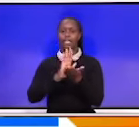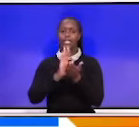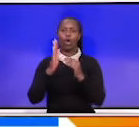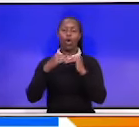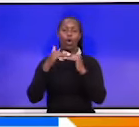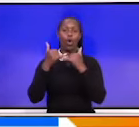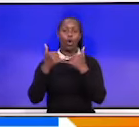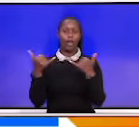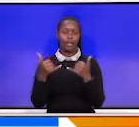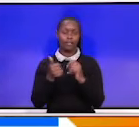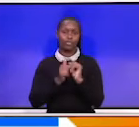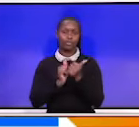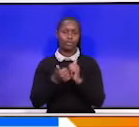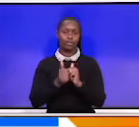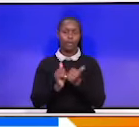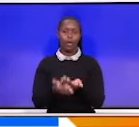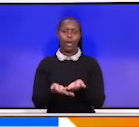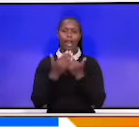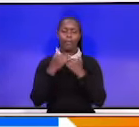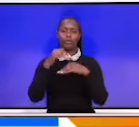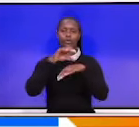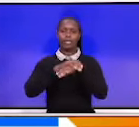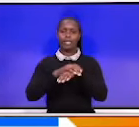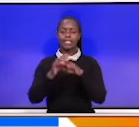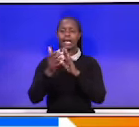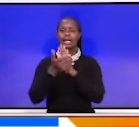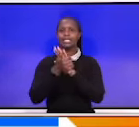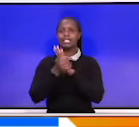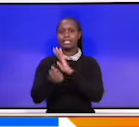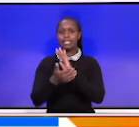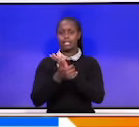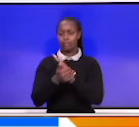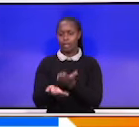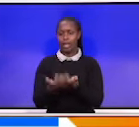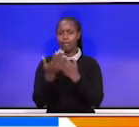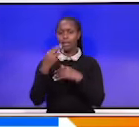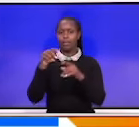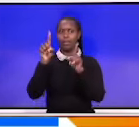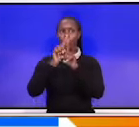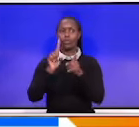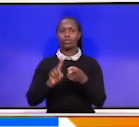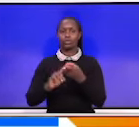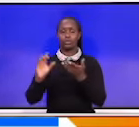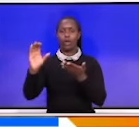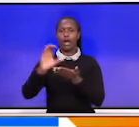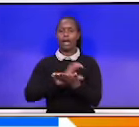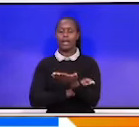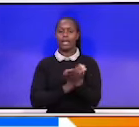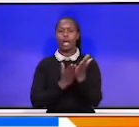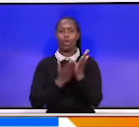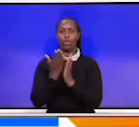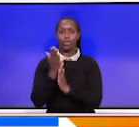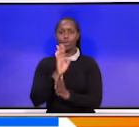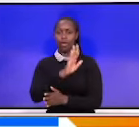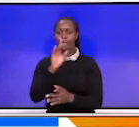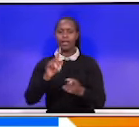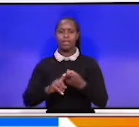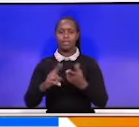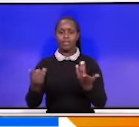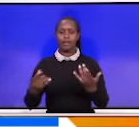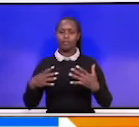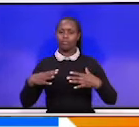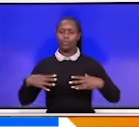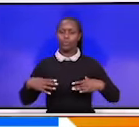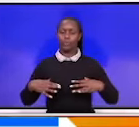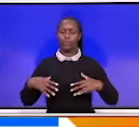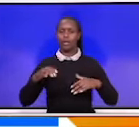students with skills that will enable them to generate an income and even make a career via their hobby esports.